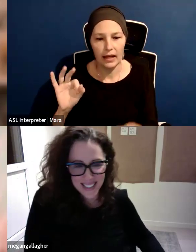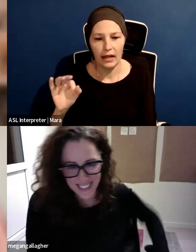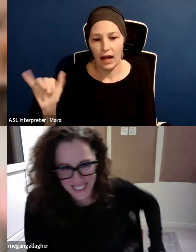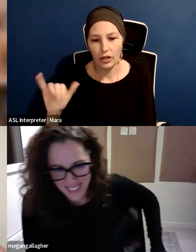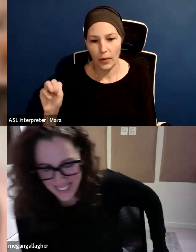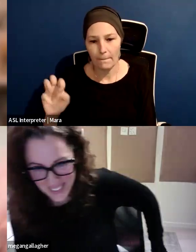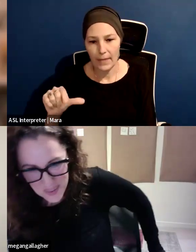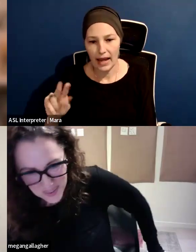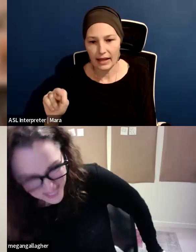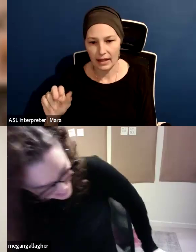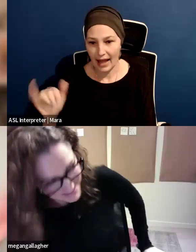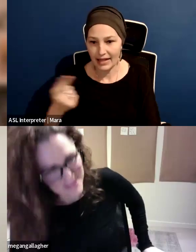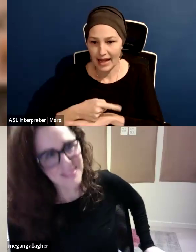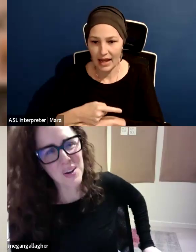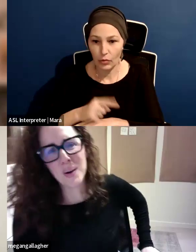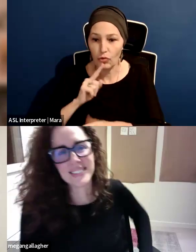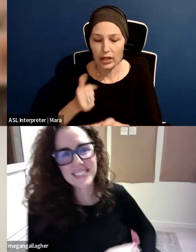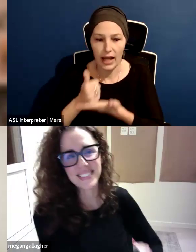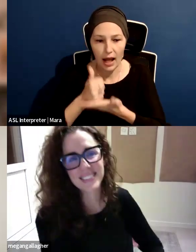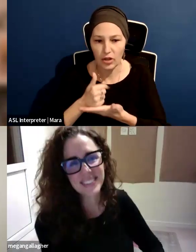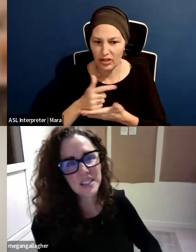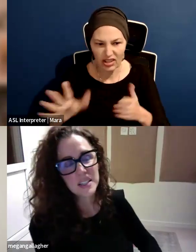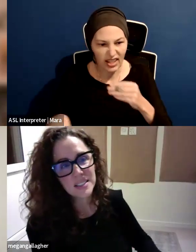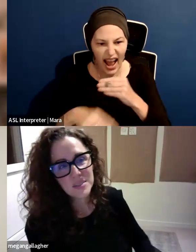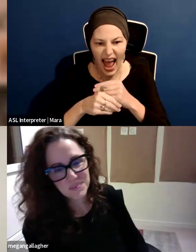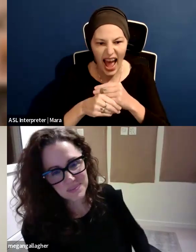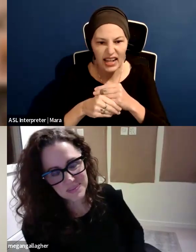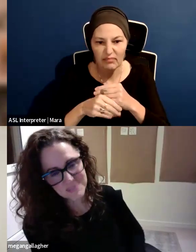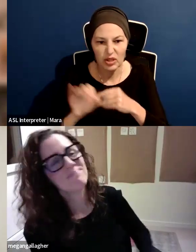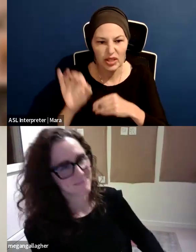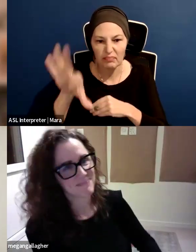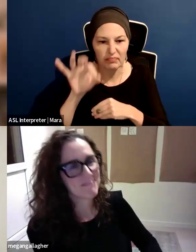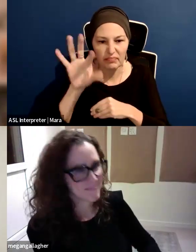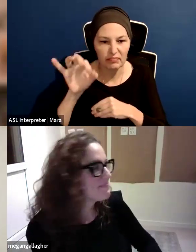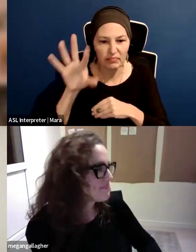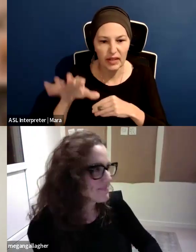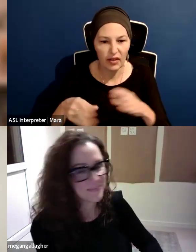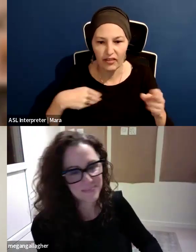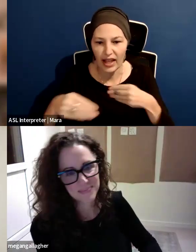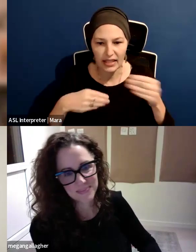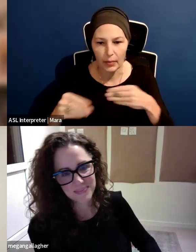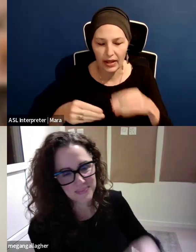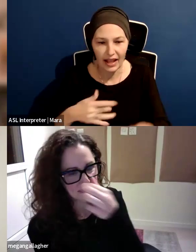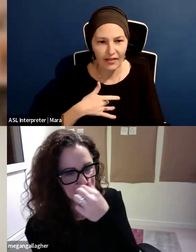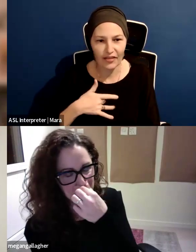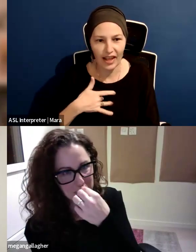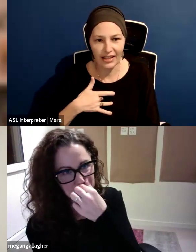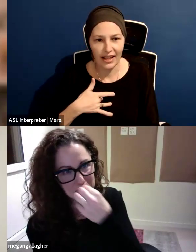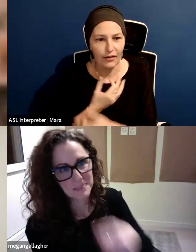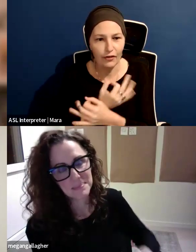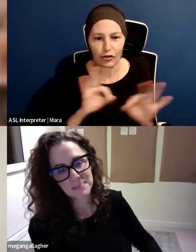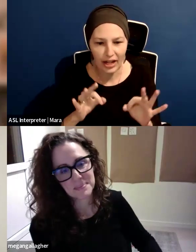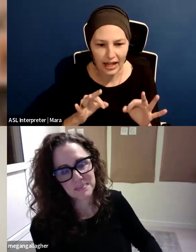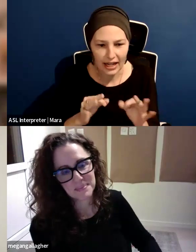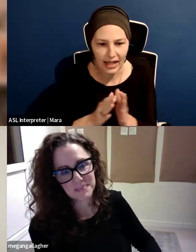especially being that like loose. I could just be that free and that impulsive, and it was so